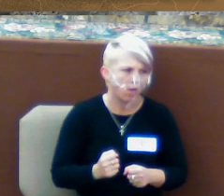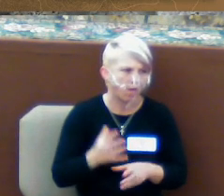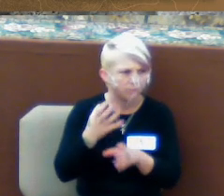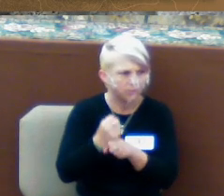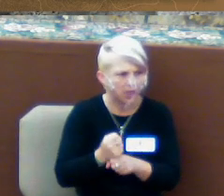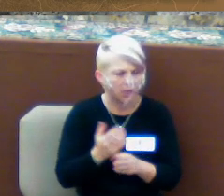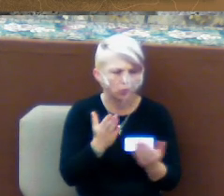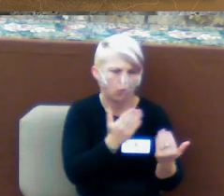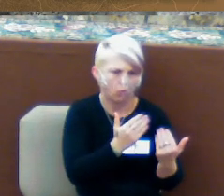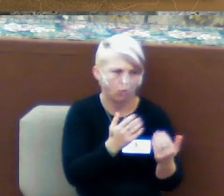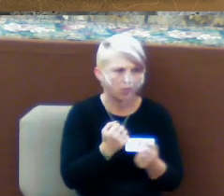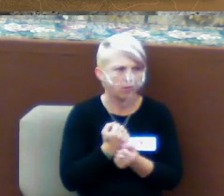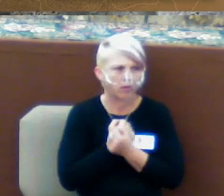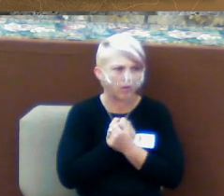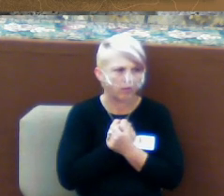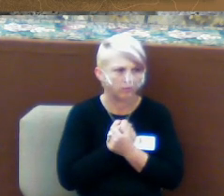love.